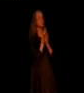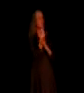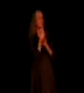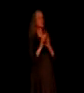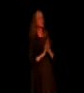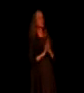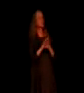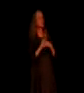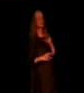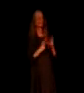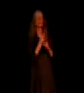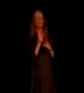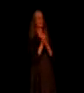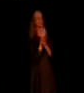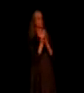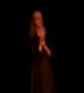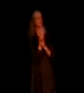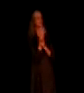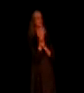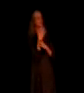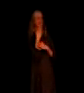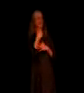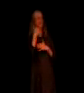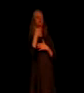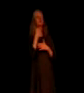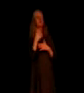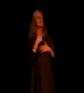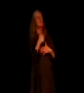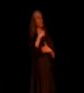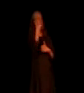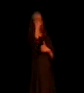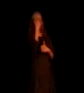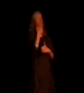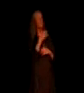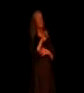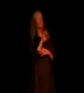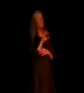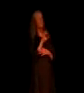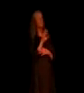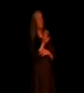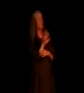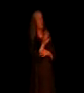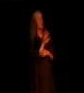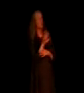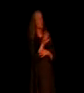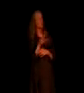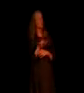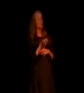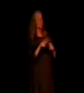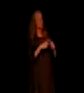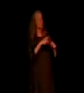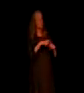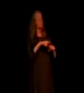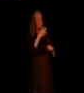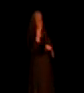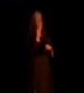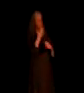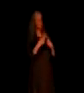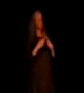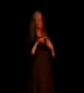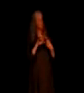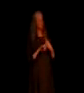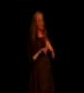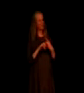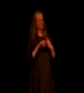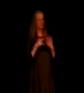global plant growth as best we knew it in 1983 when I started thinking about this from